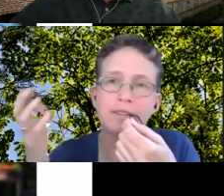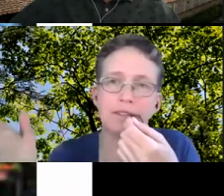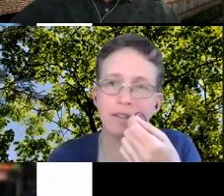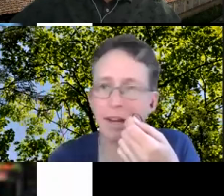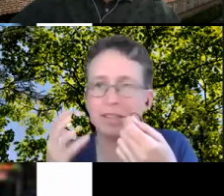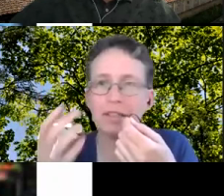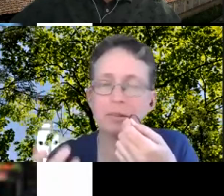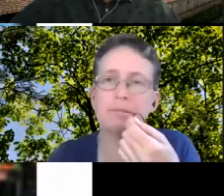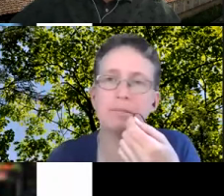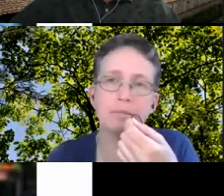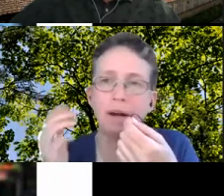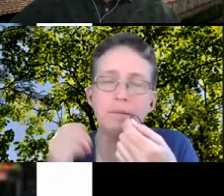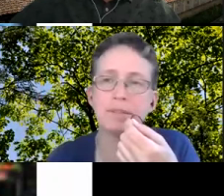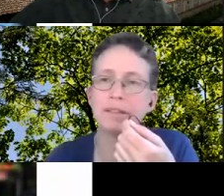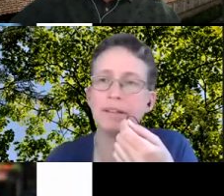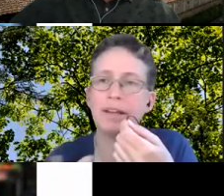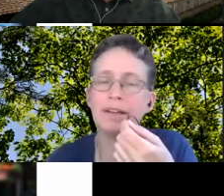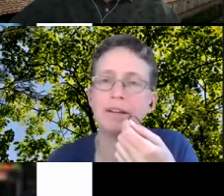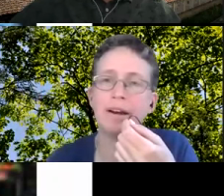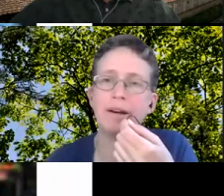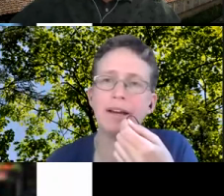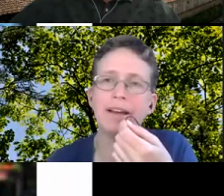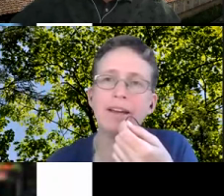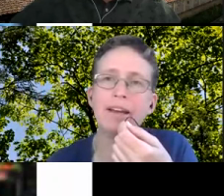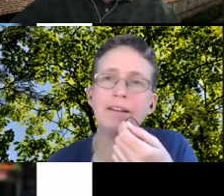going to actually create problems, and